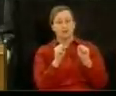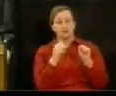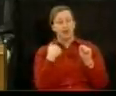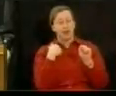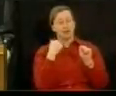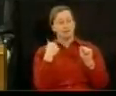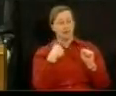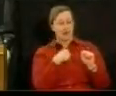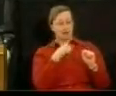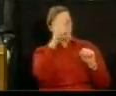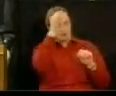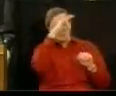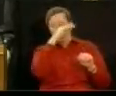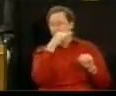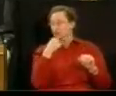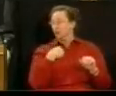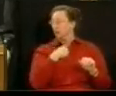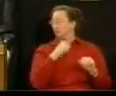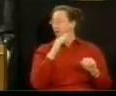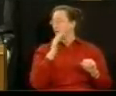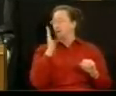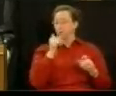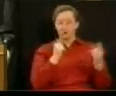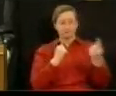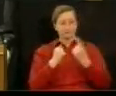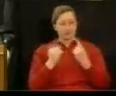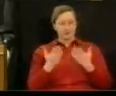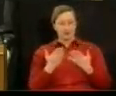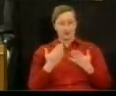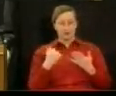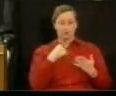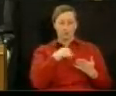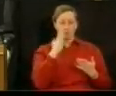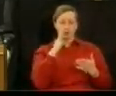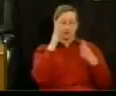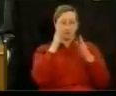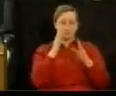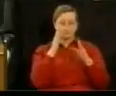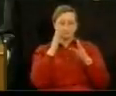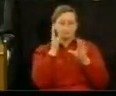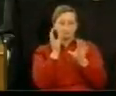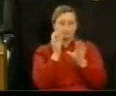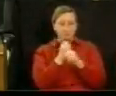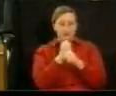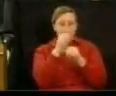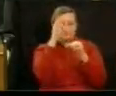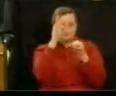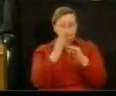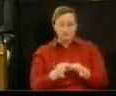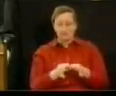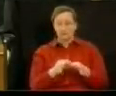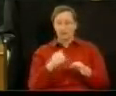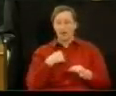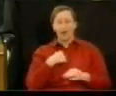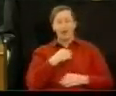what he said, it's going to come back to us. We're going to be the ones to make the vote. Commissioners, I'm proud to be a commissioner.